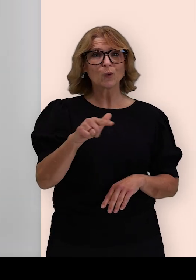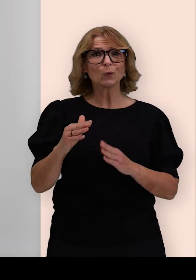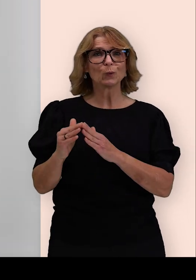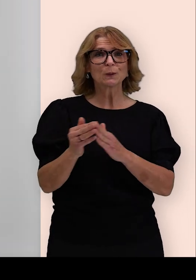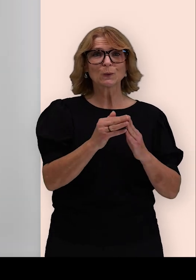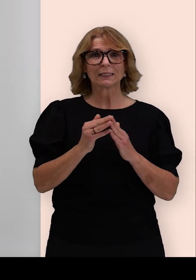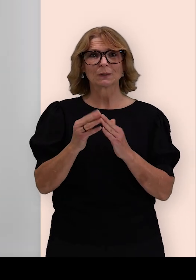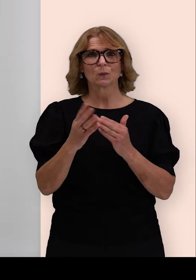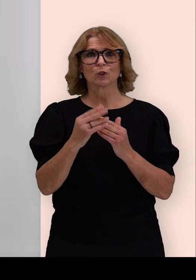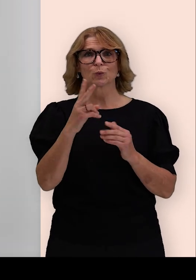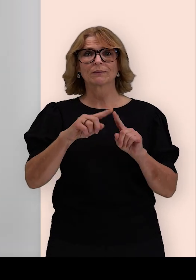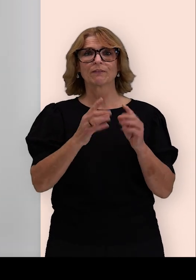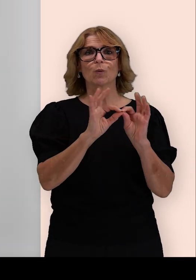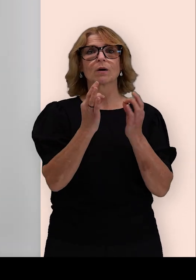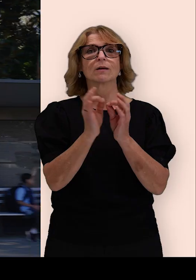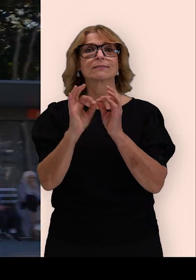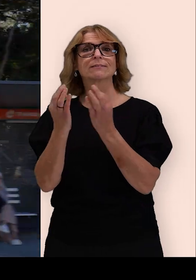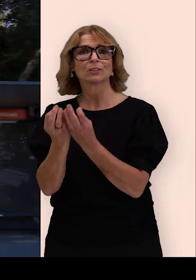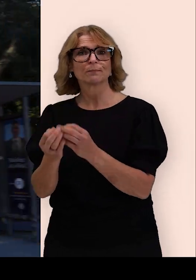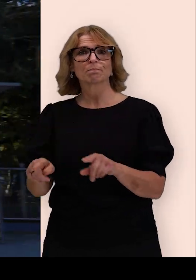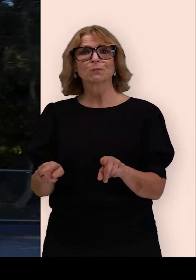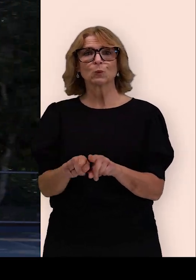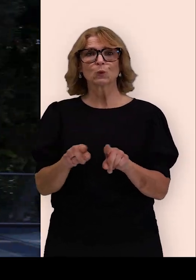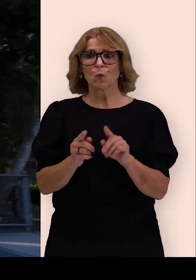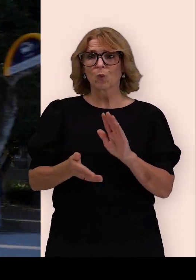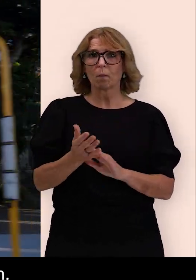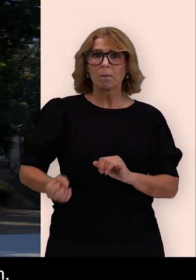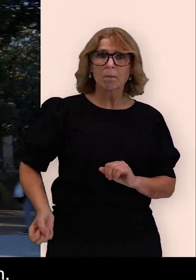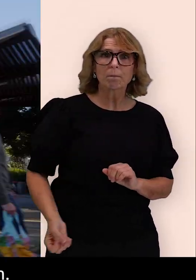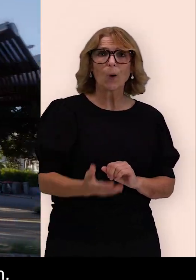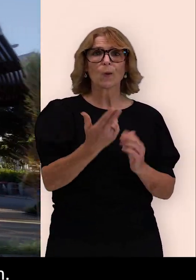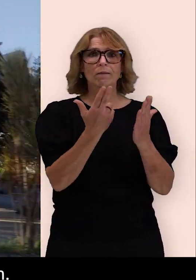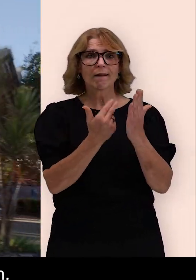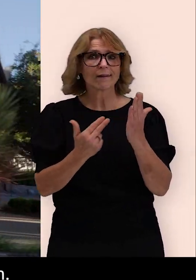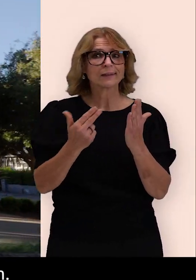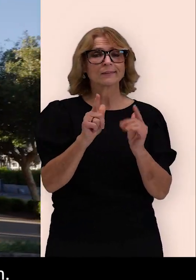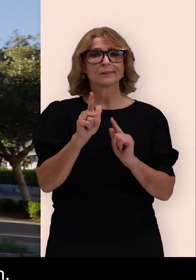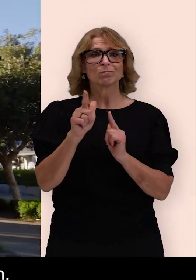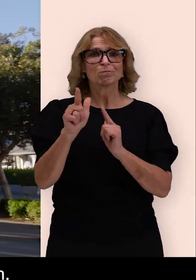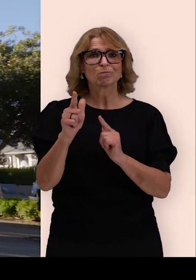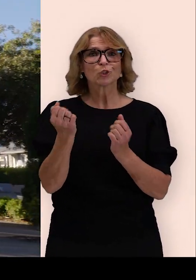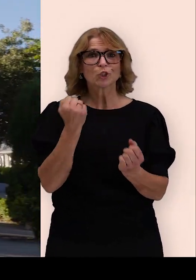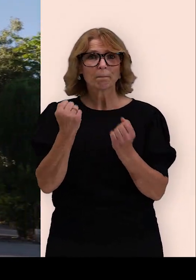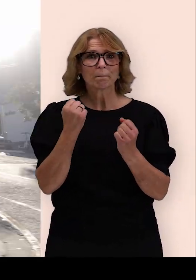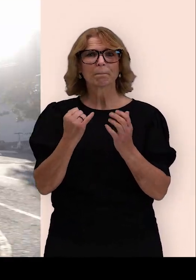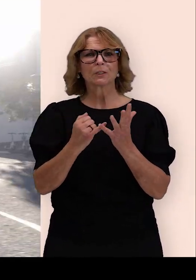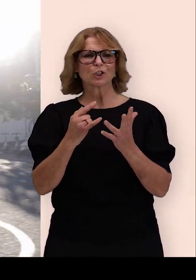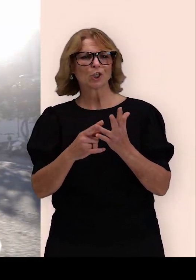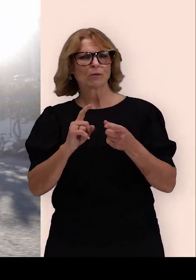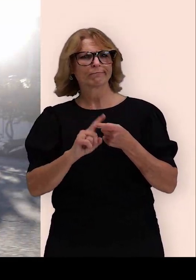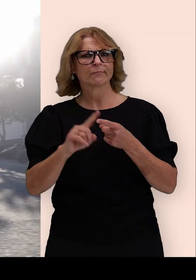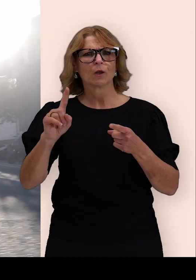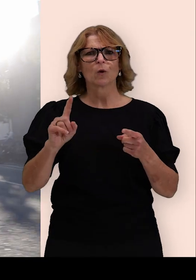volunteer in her local community with 2 different organisations. She also does bowling and art and goes to a local gym. So